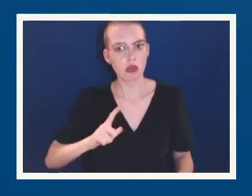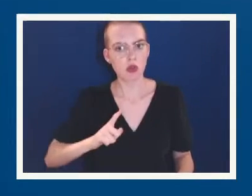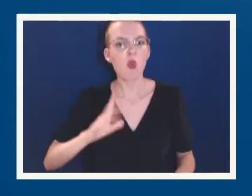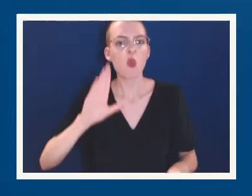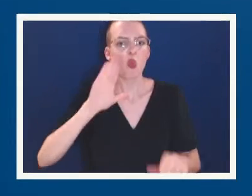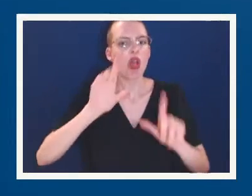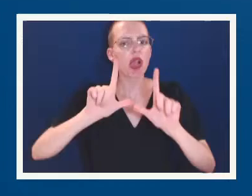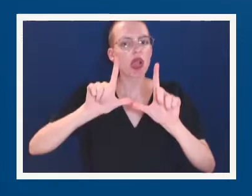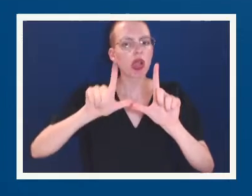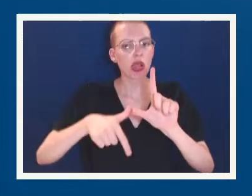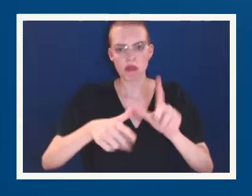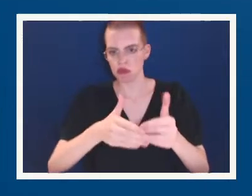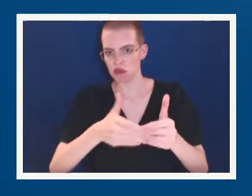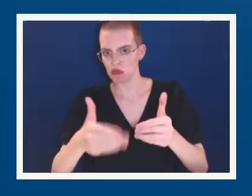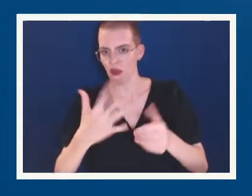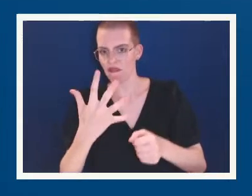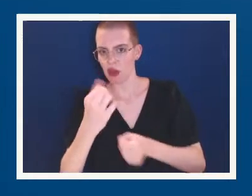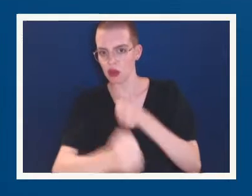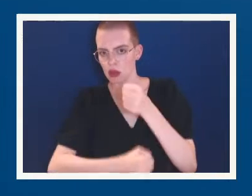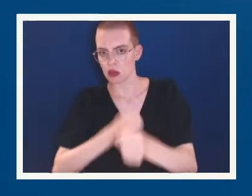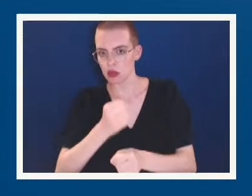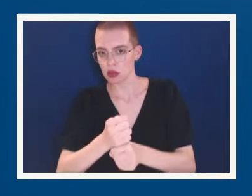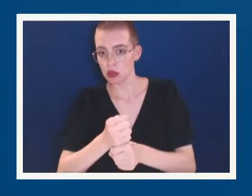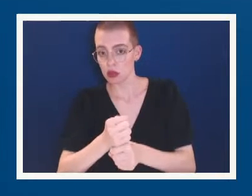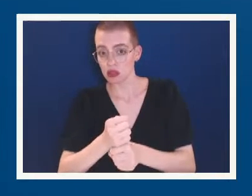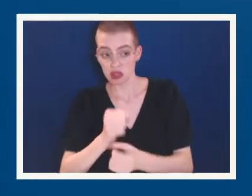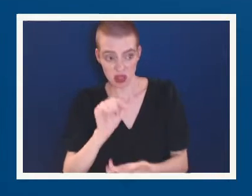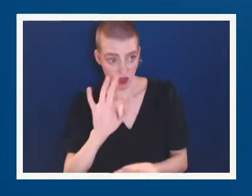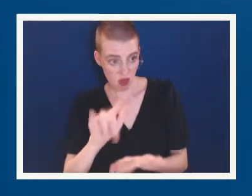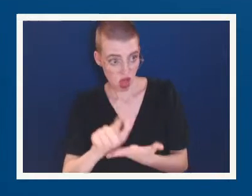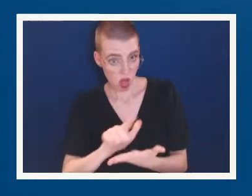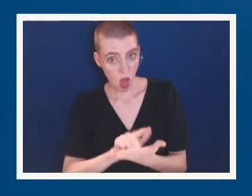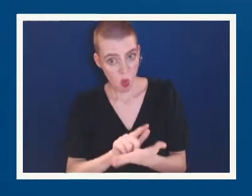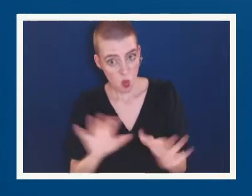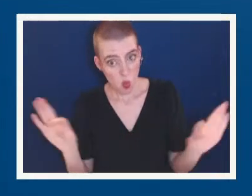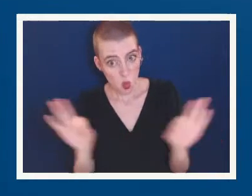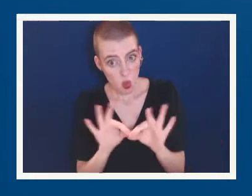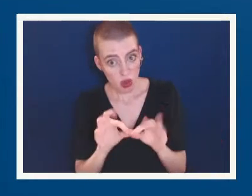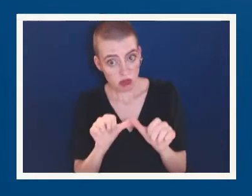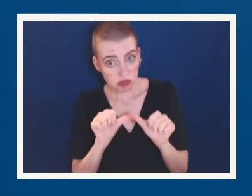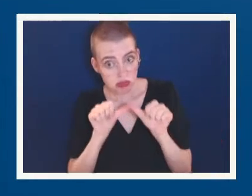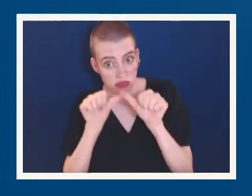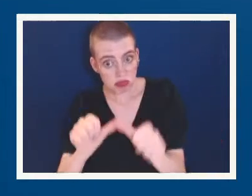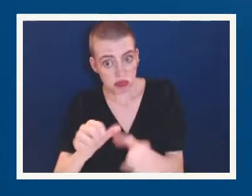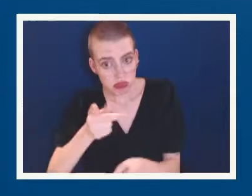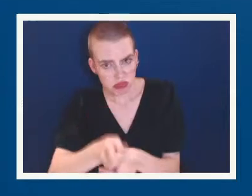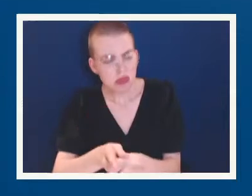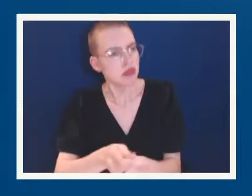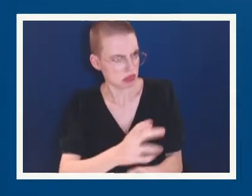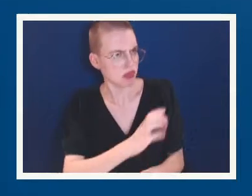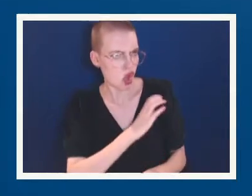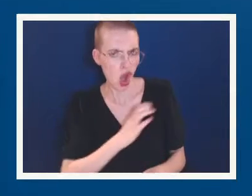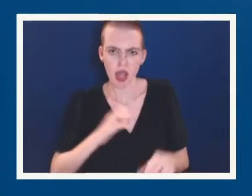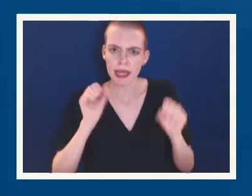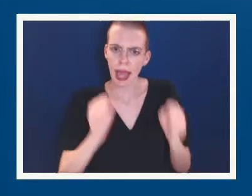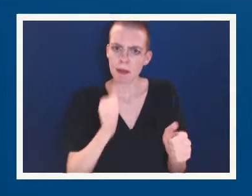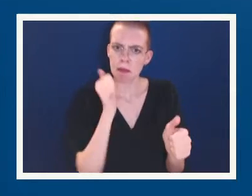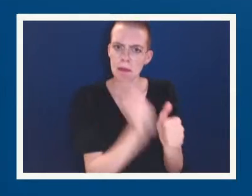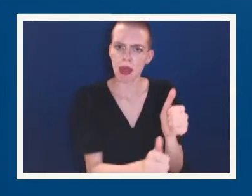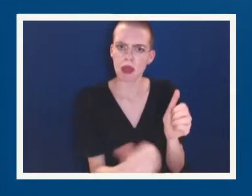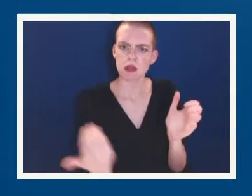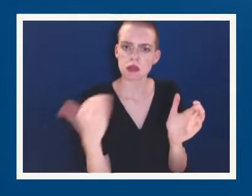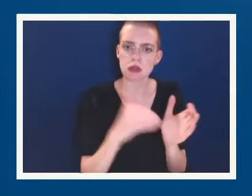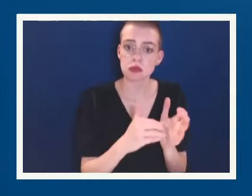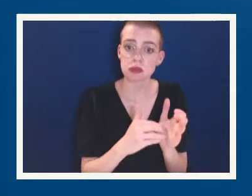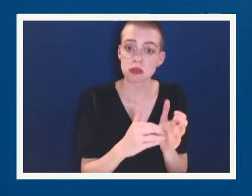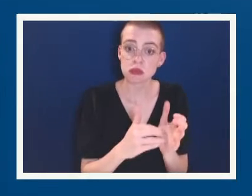the law is worth keeping, Congress can pass it again. Means that the law literally goes out of existence unless